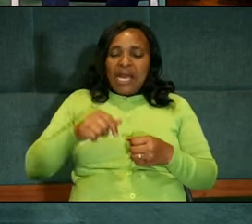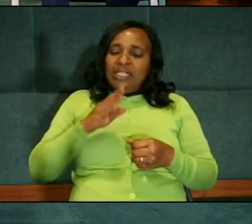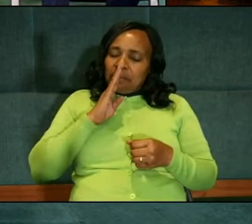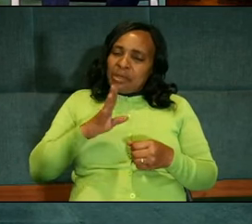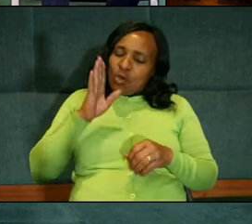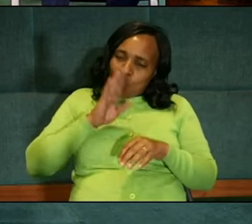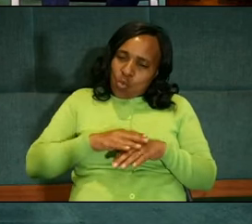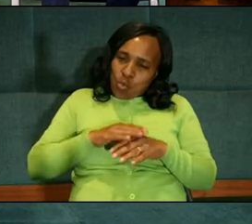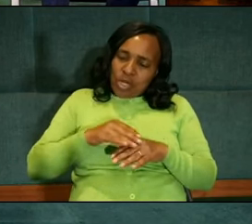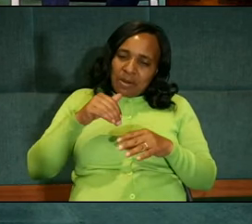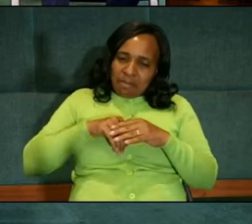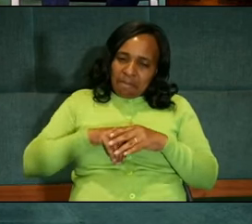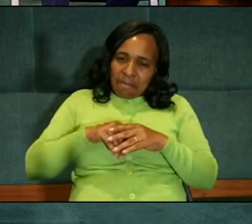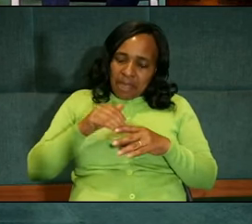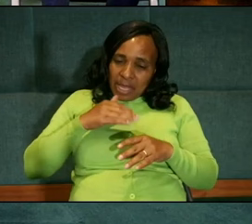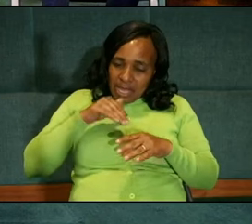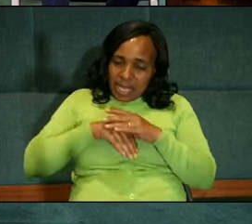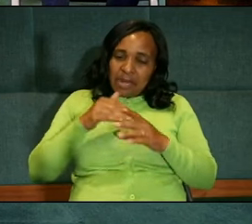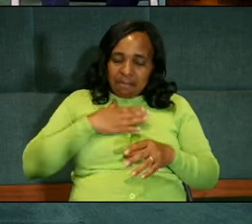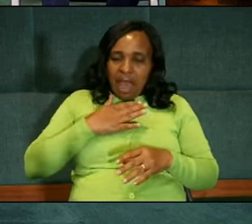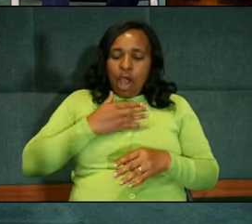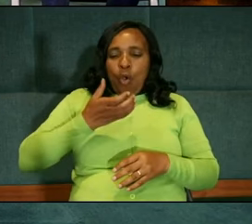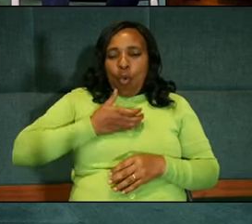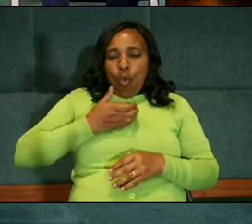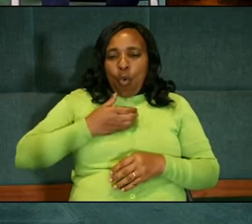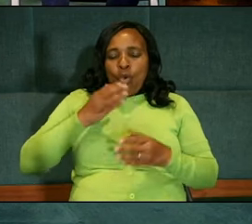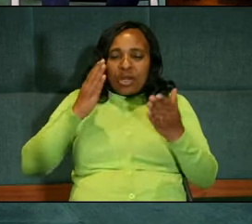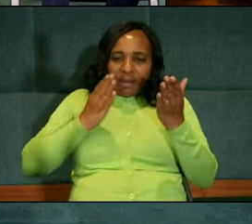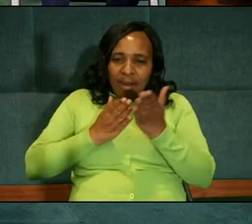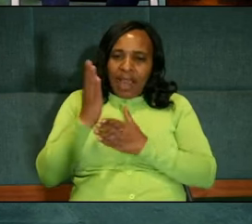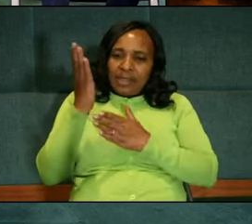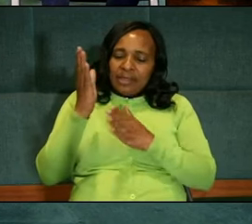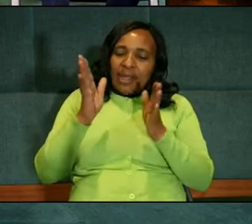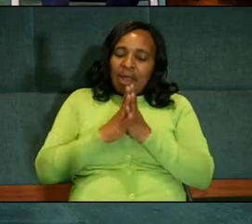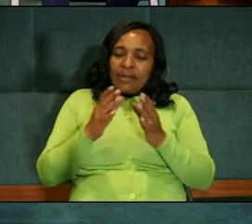own right in order to, like, earn the success and